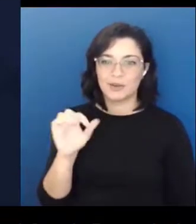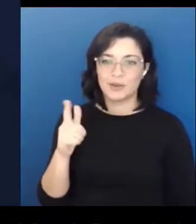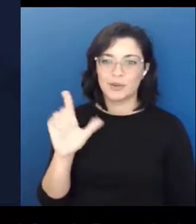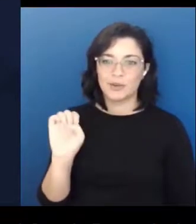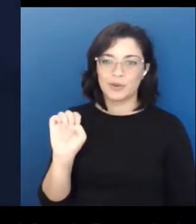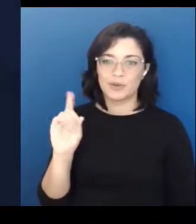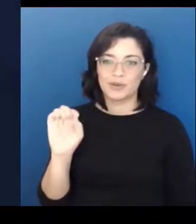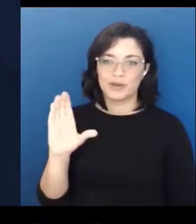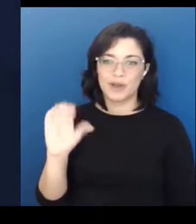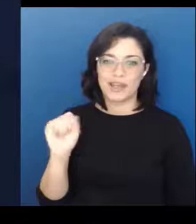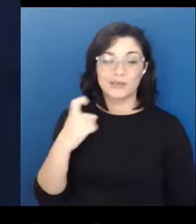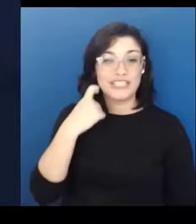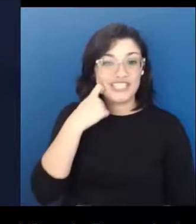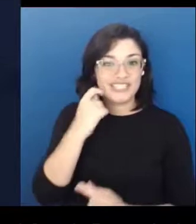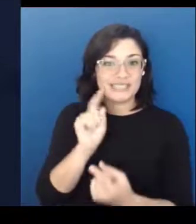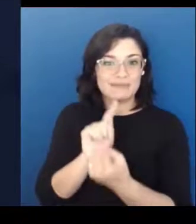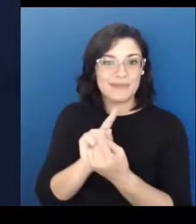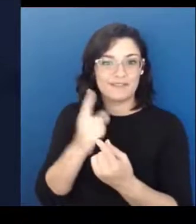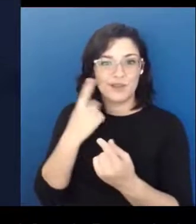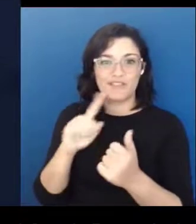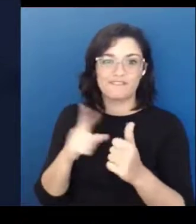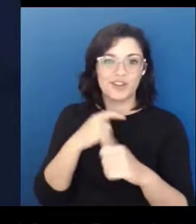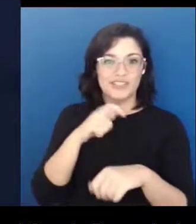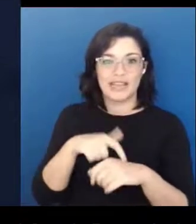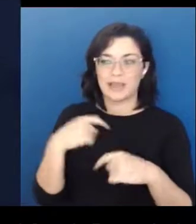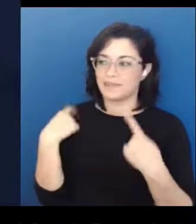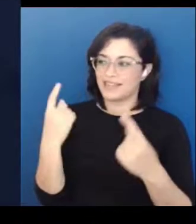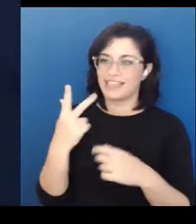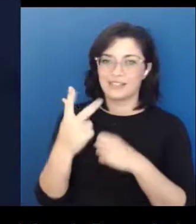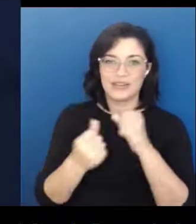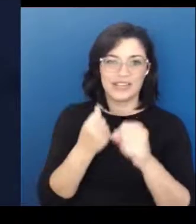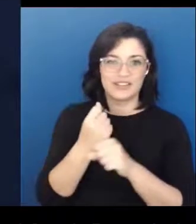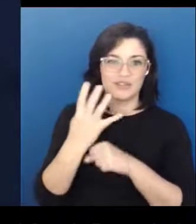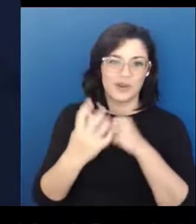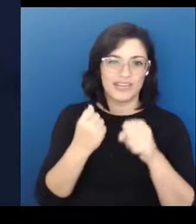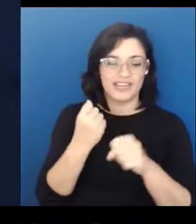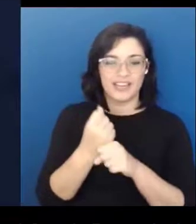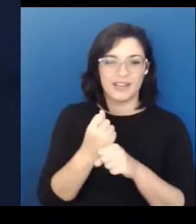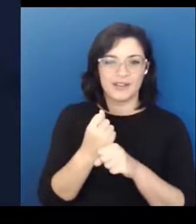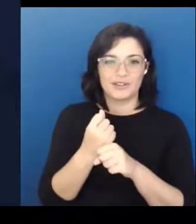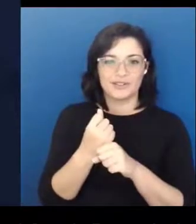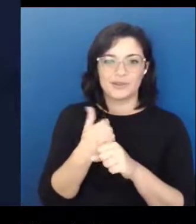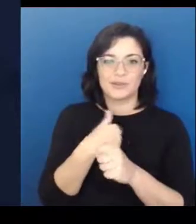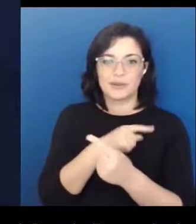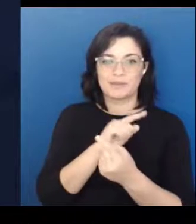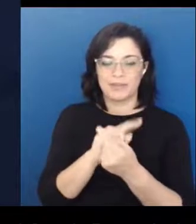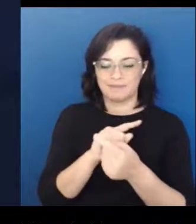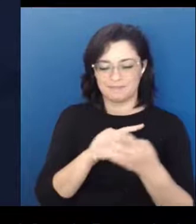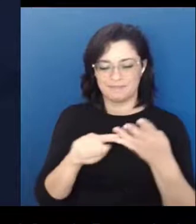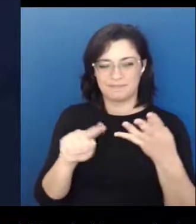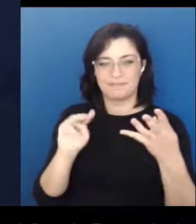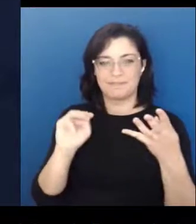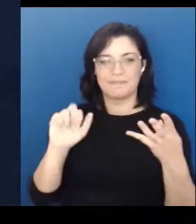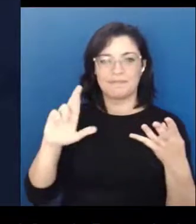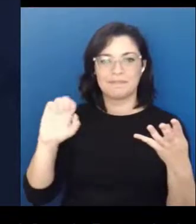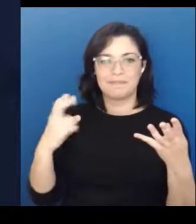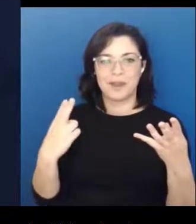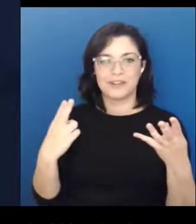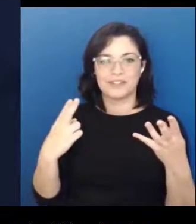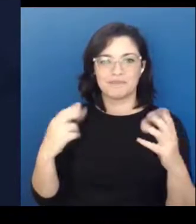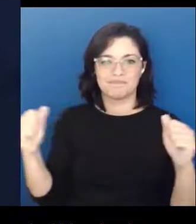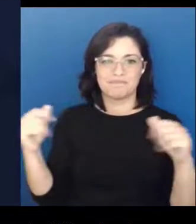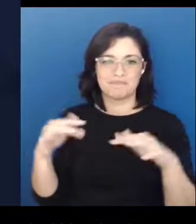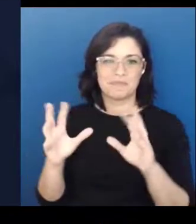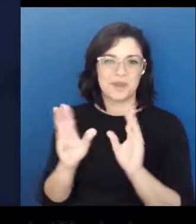4 years at the end of March when we went at a conference together. And then when we launched our book in May.